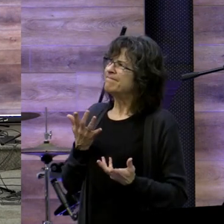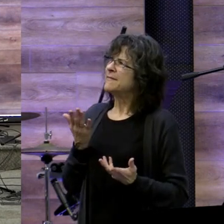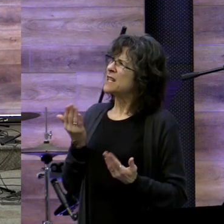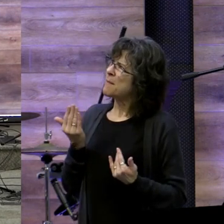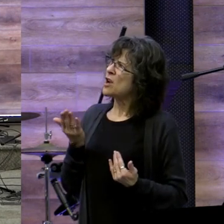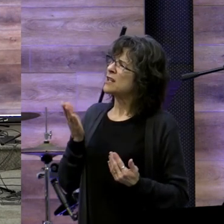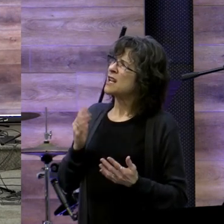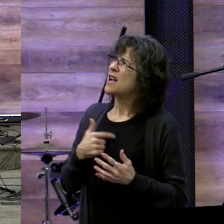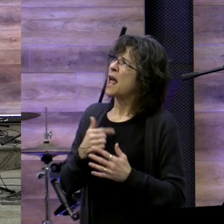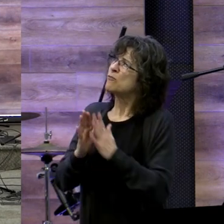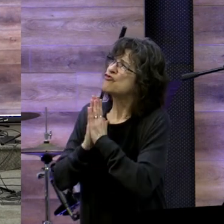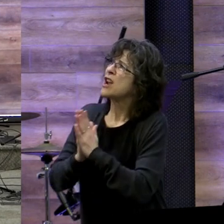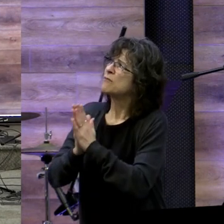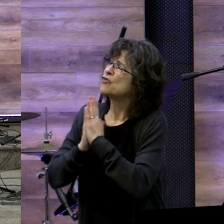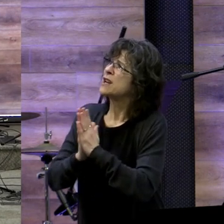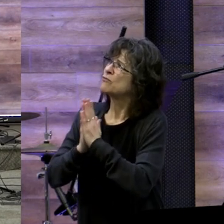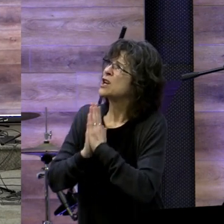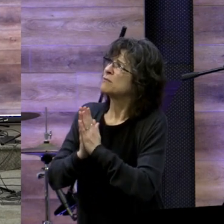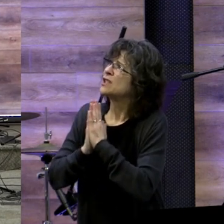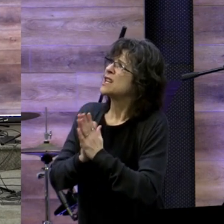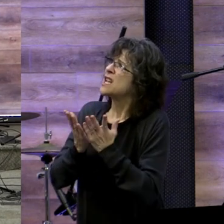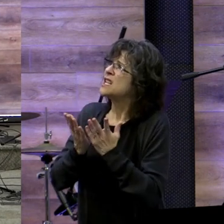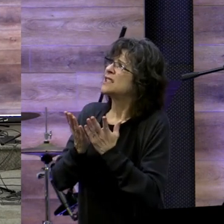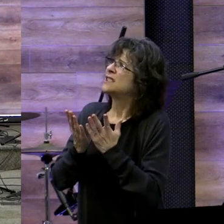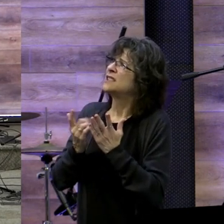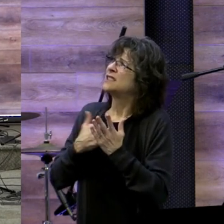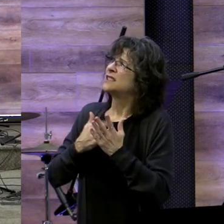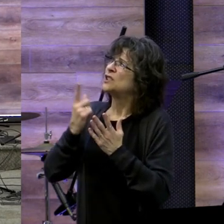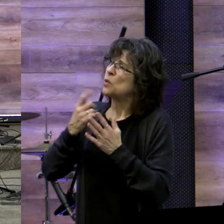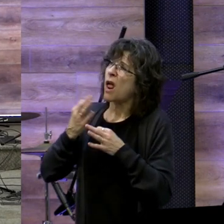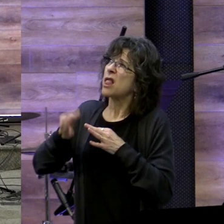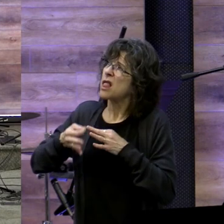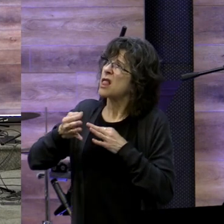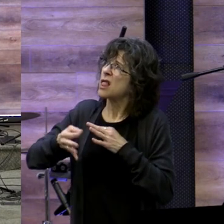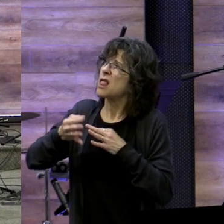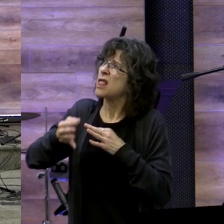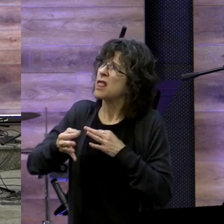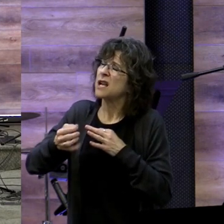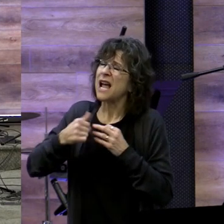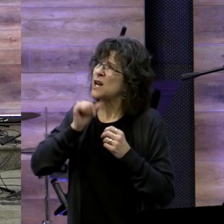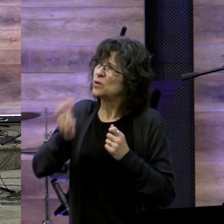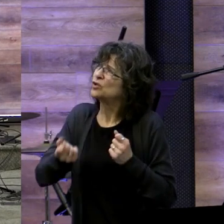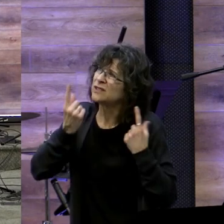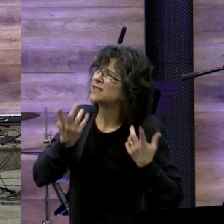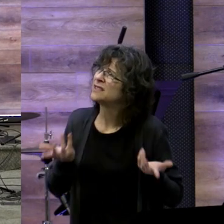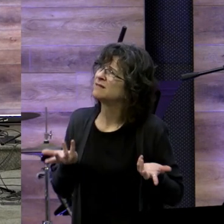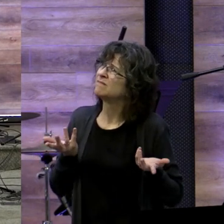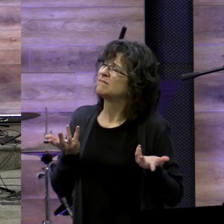and it feels like we're in the 4 days of delay, and it's confusing.